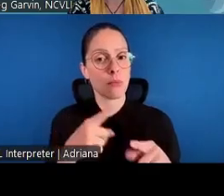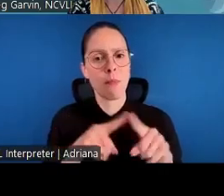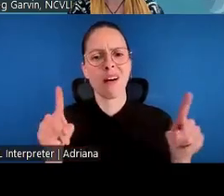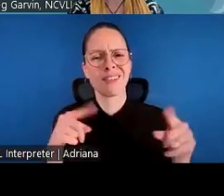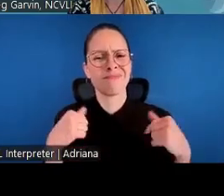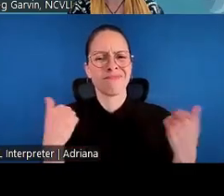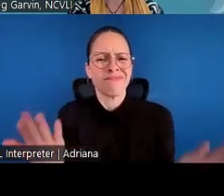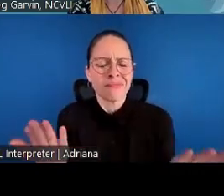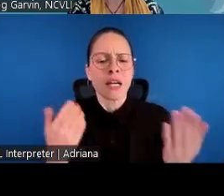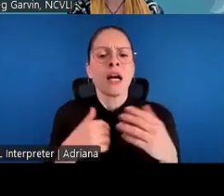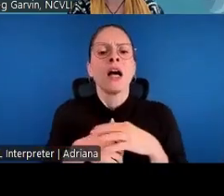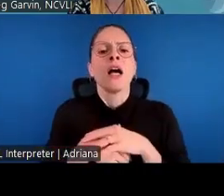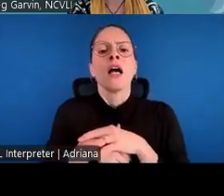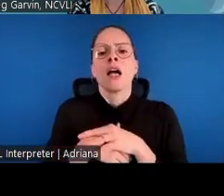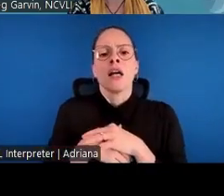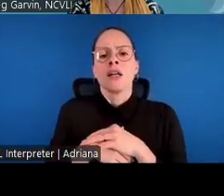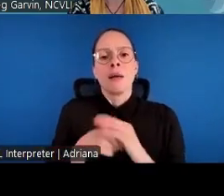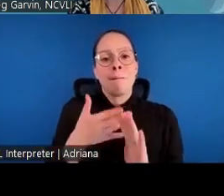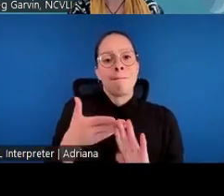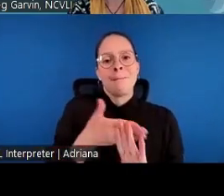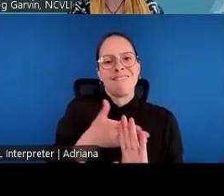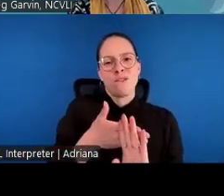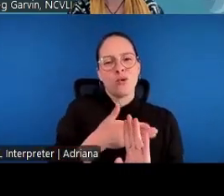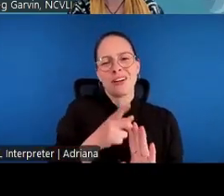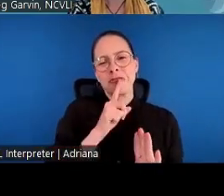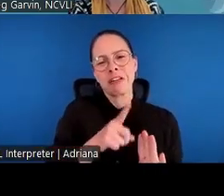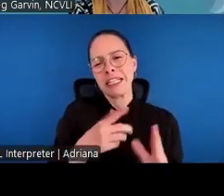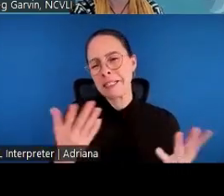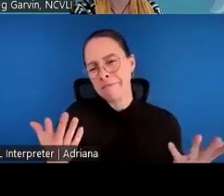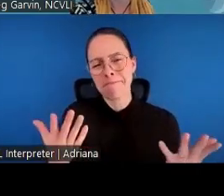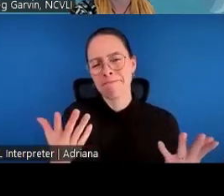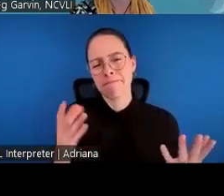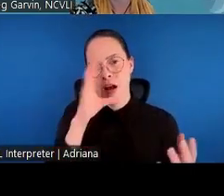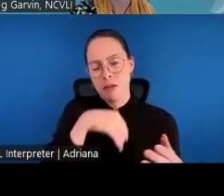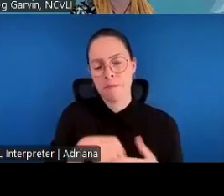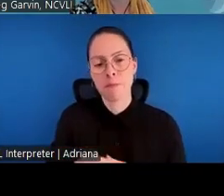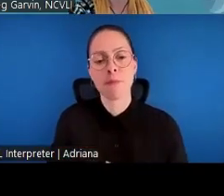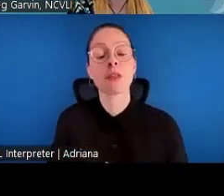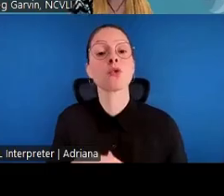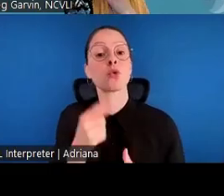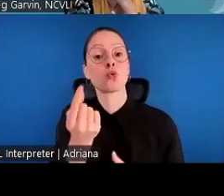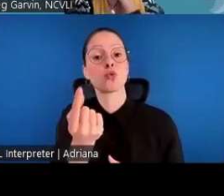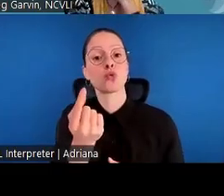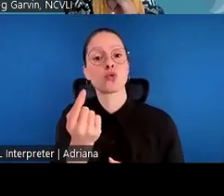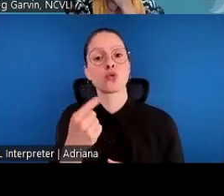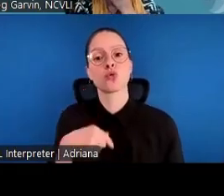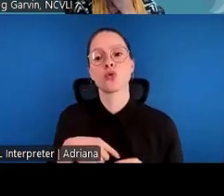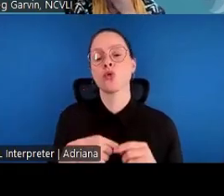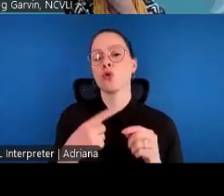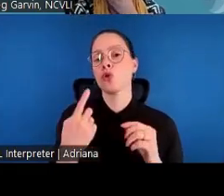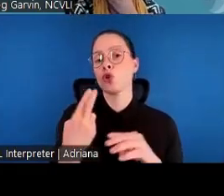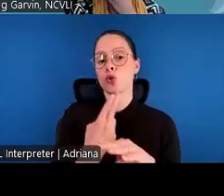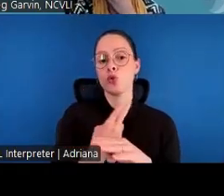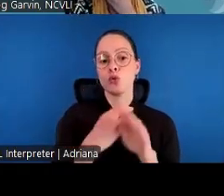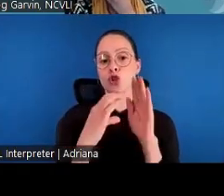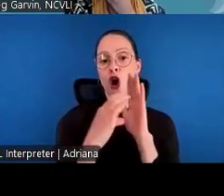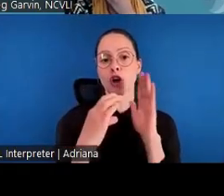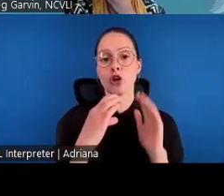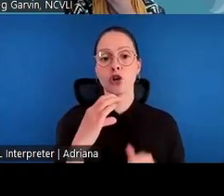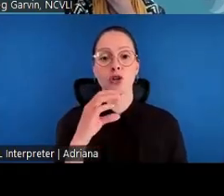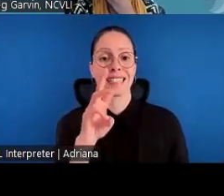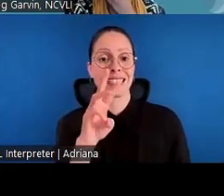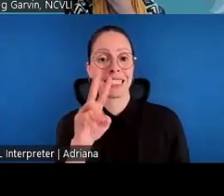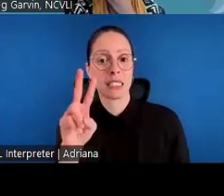arguing it beforehand, the standing arguments are a little obscure. So what you're going to do is you're going to use Article 6B, right, to dignity